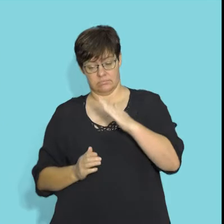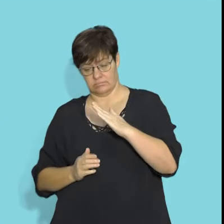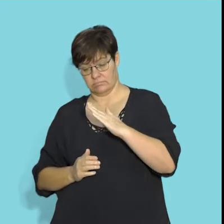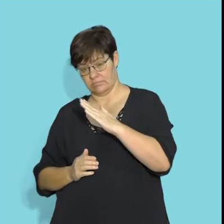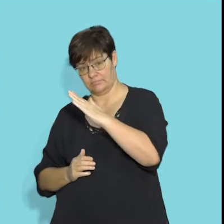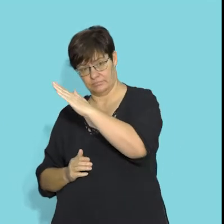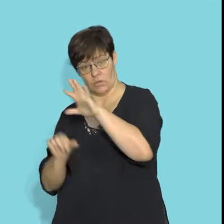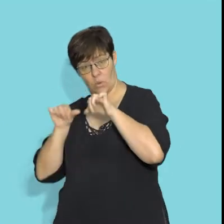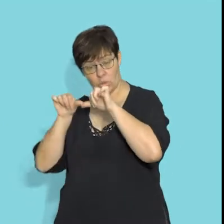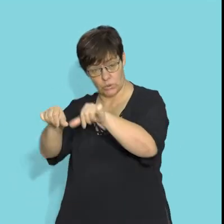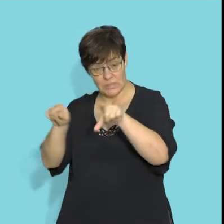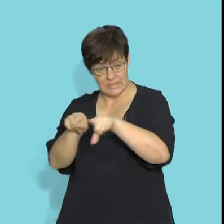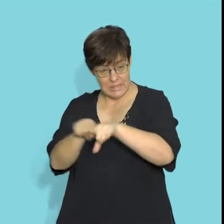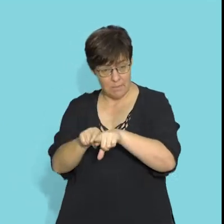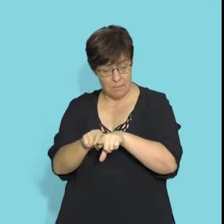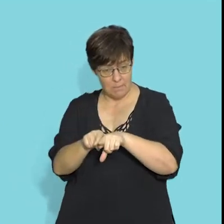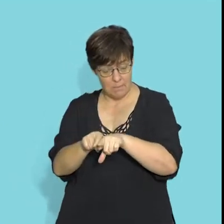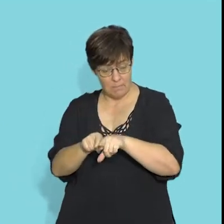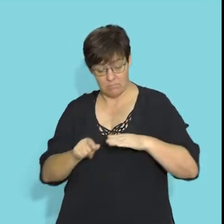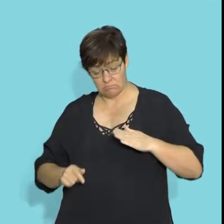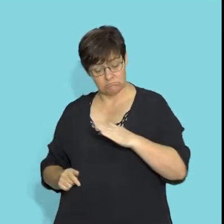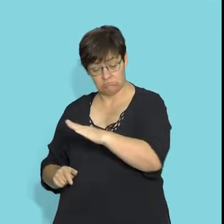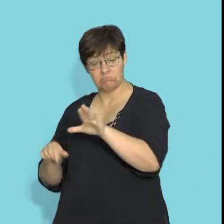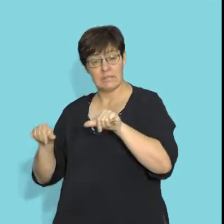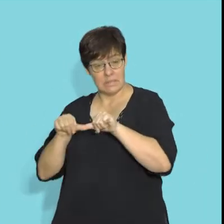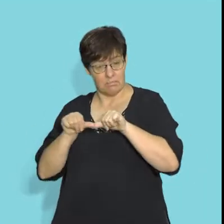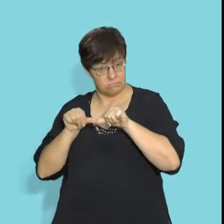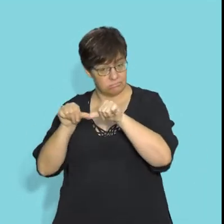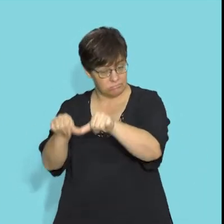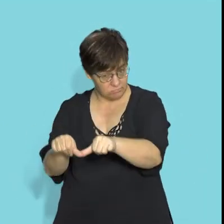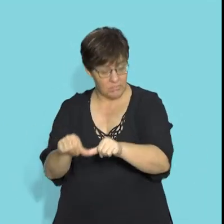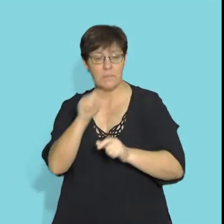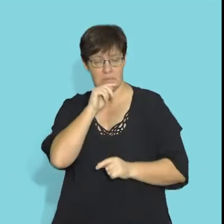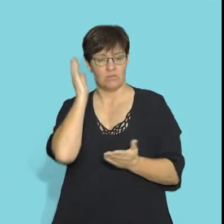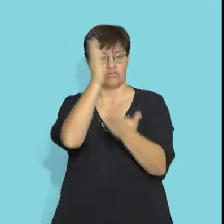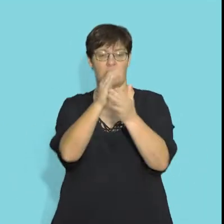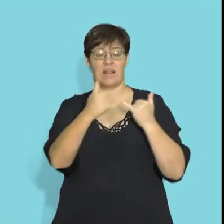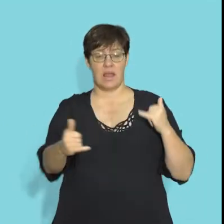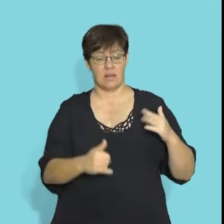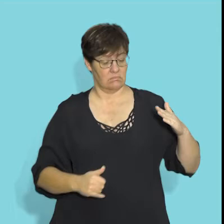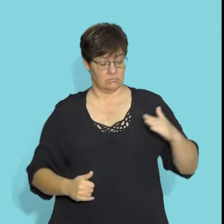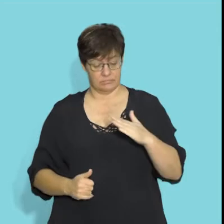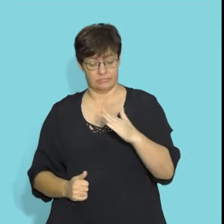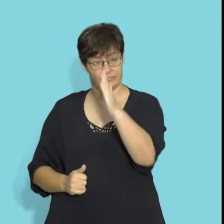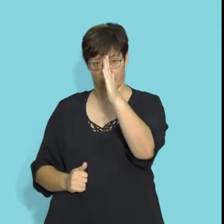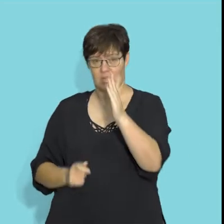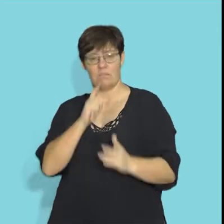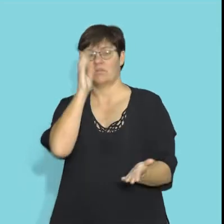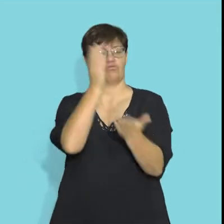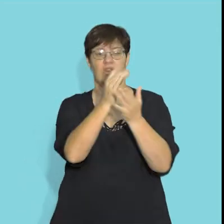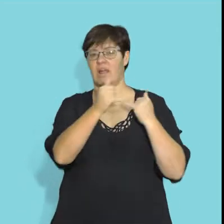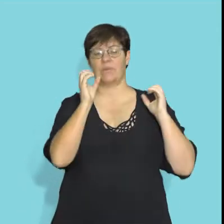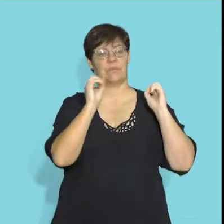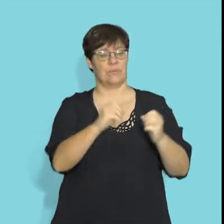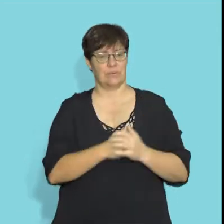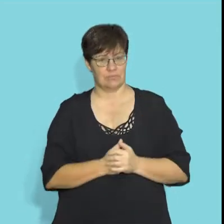it the same? Because if it is the same, then it is a straight line. If it's not the same,